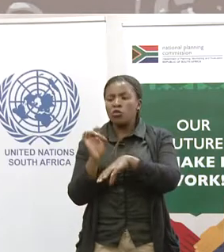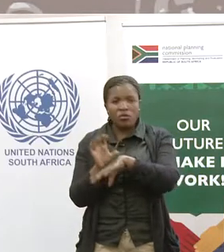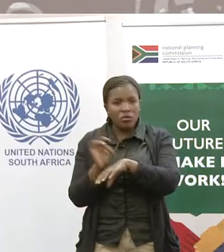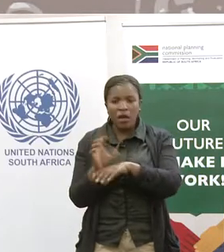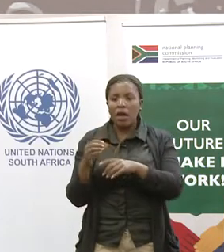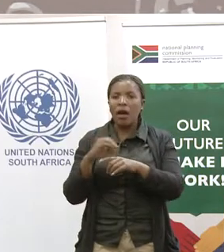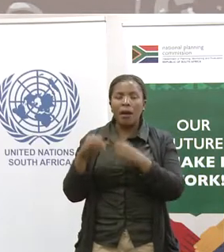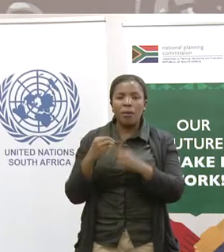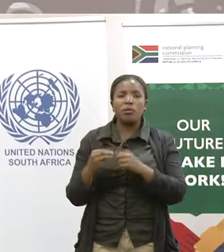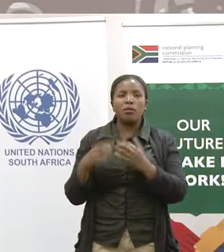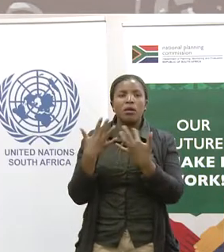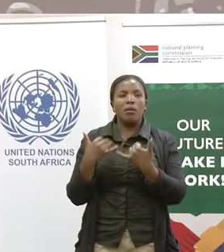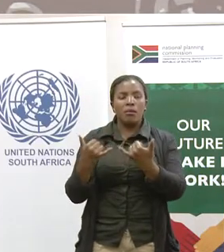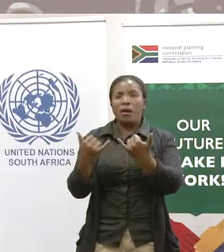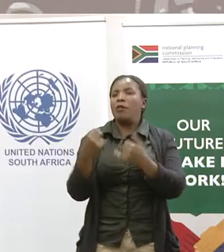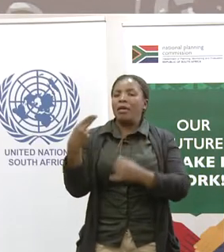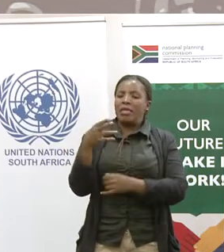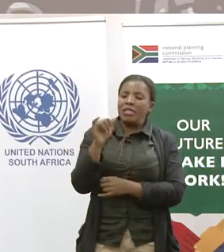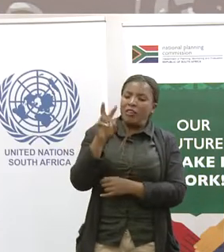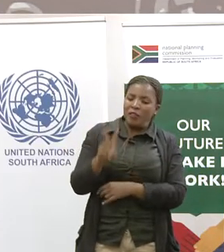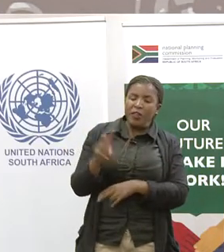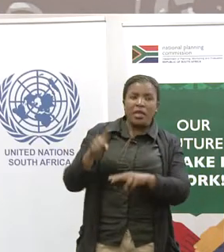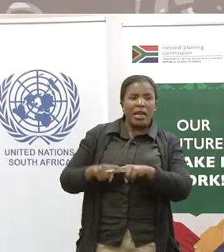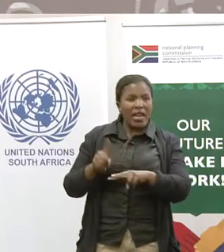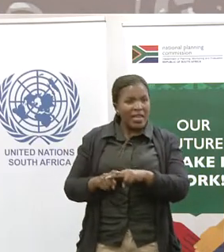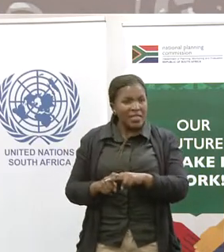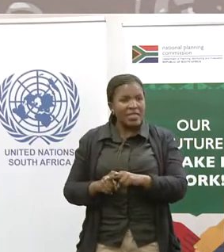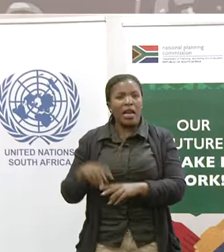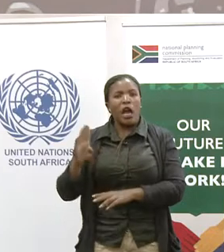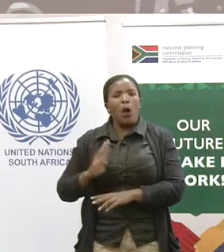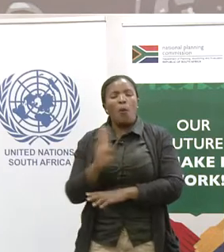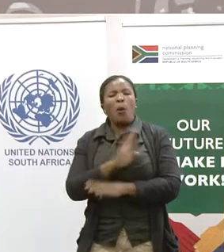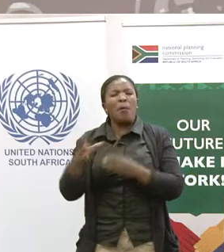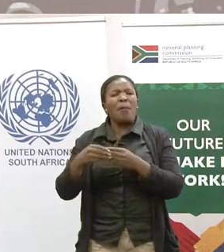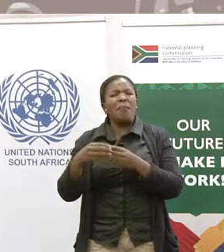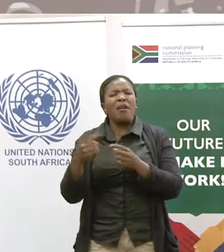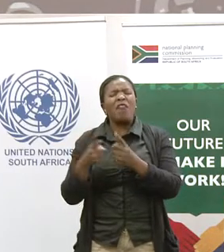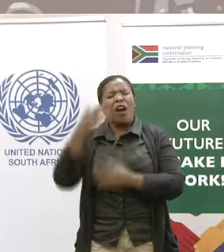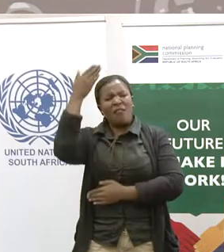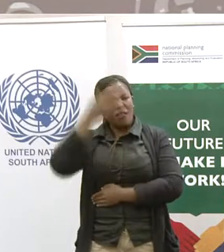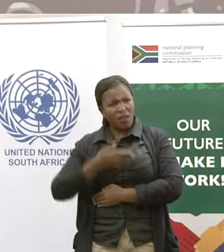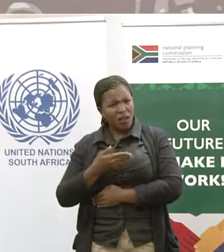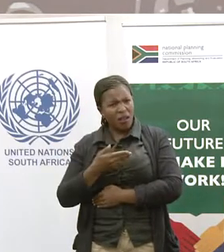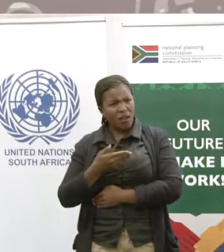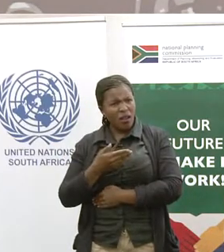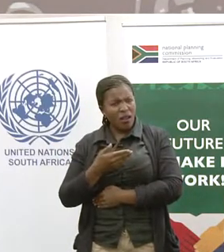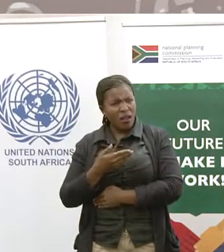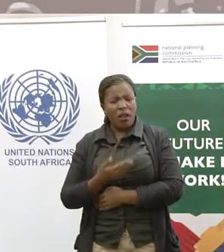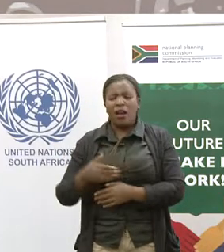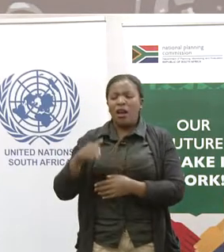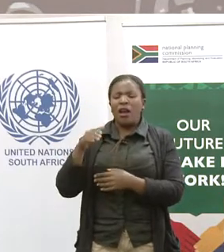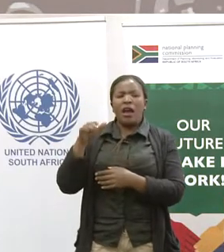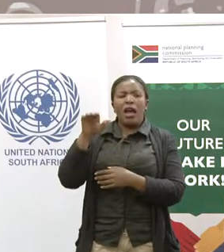the Interparliamentary Union Advisory Group on HIV/AIDS. She's a board member of the Global Power Network Africa. She chaired the